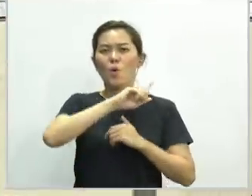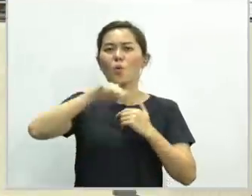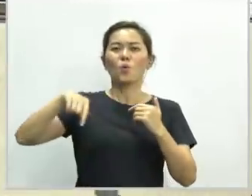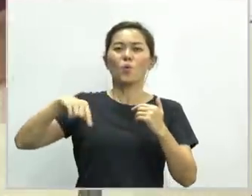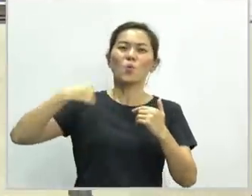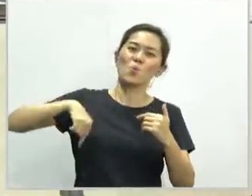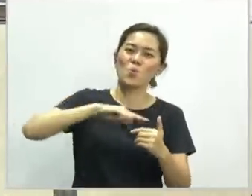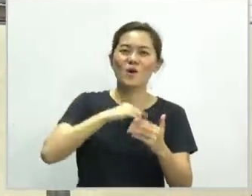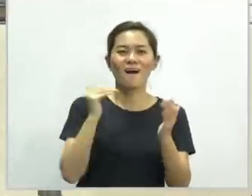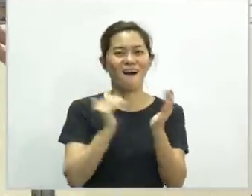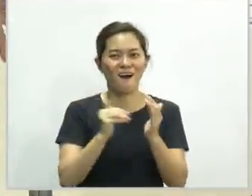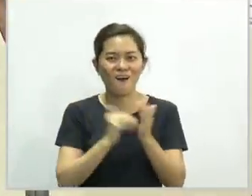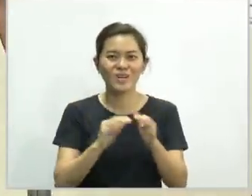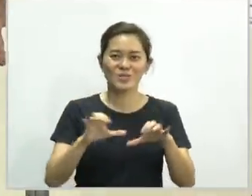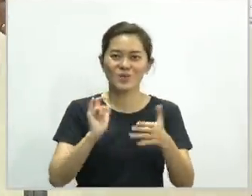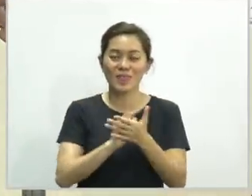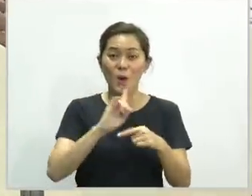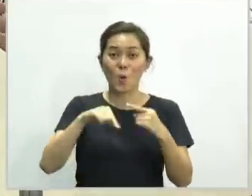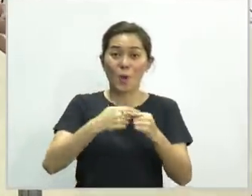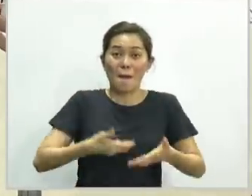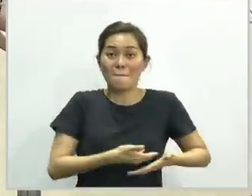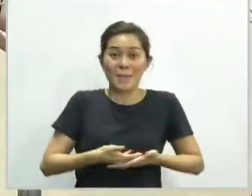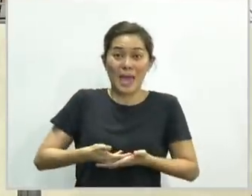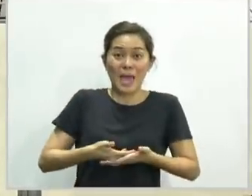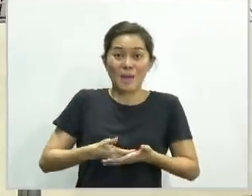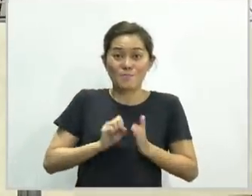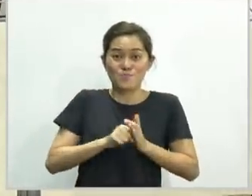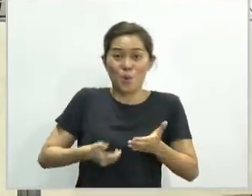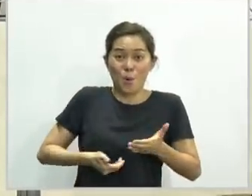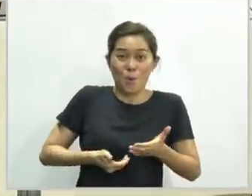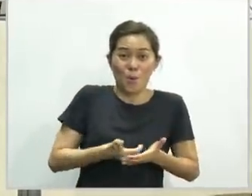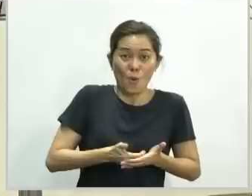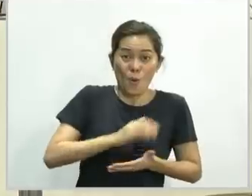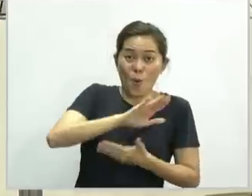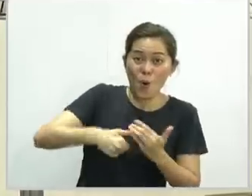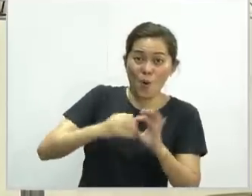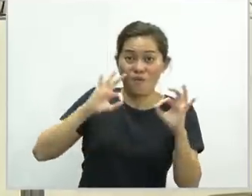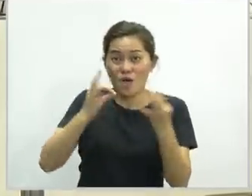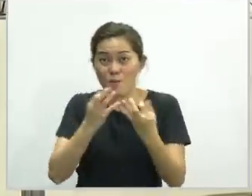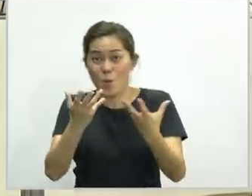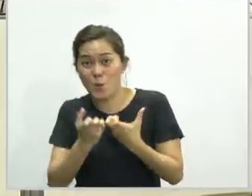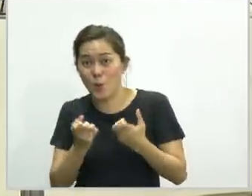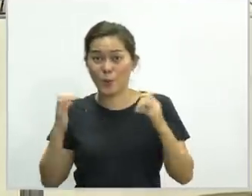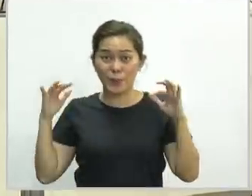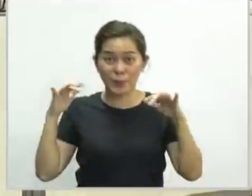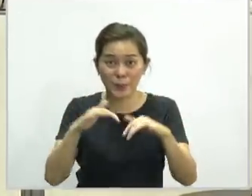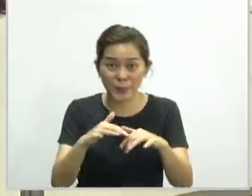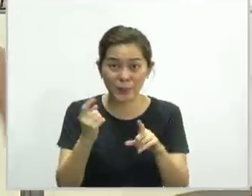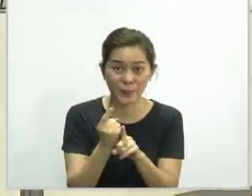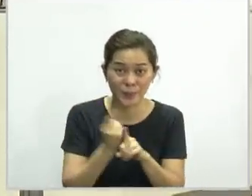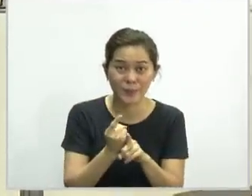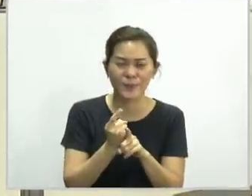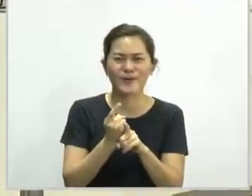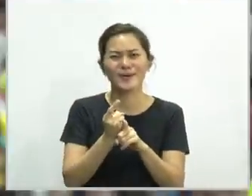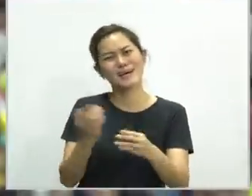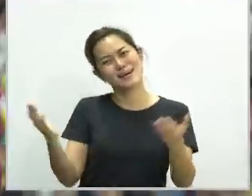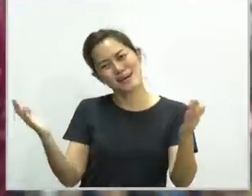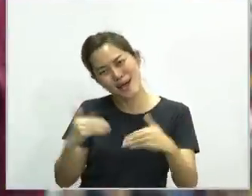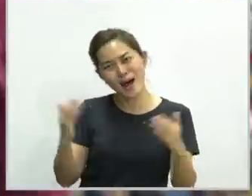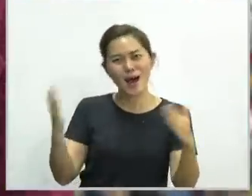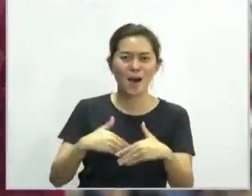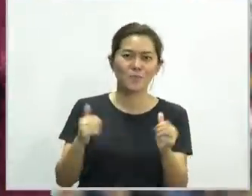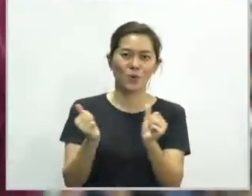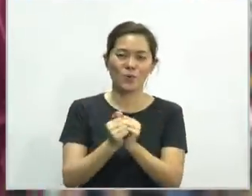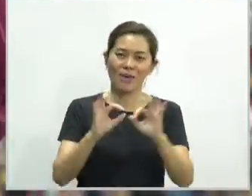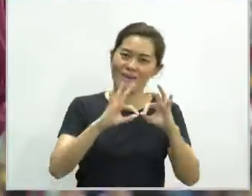that when a baby's going to be born. The family all want to come. Well, come with your family,